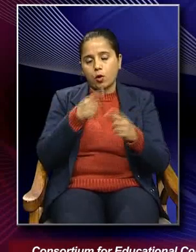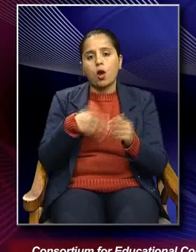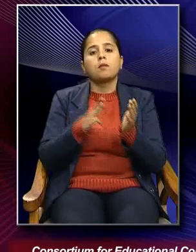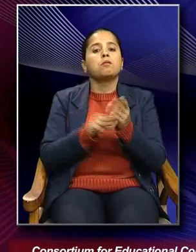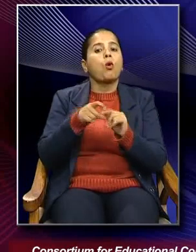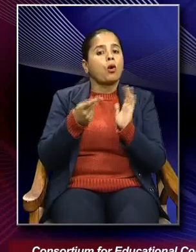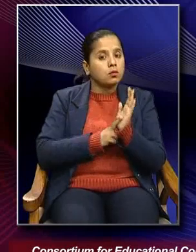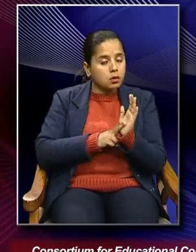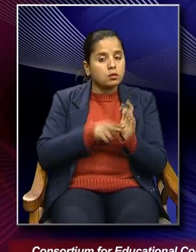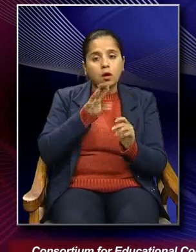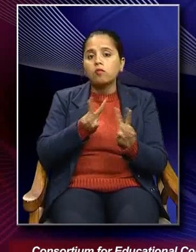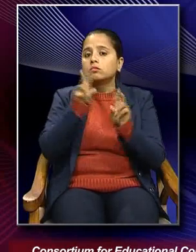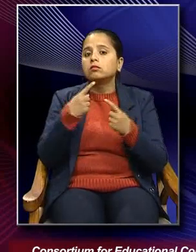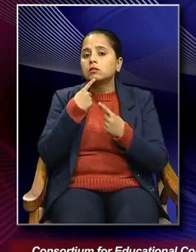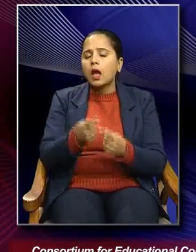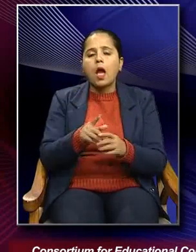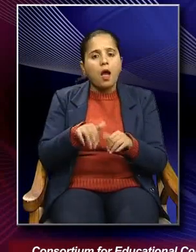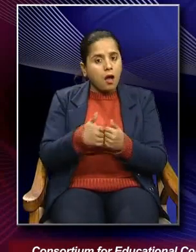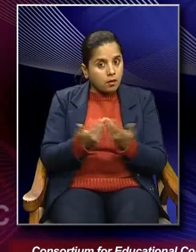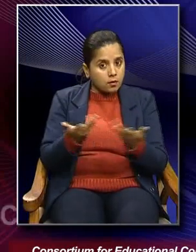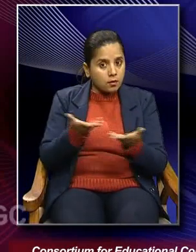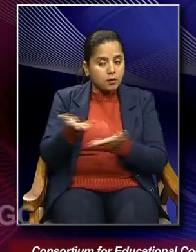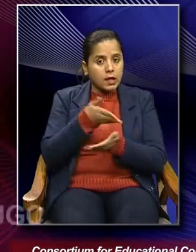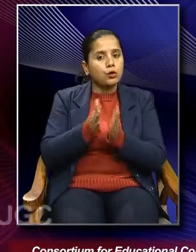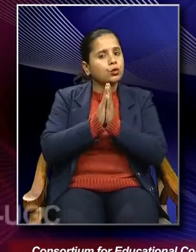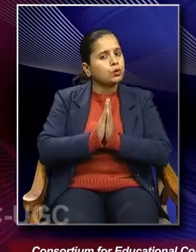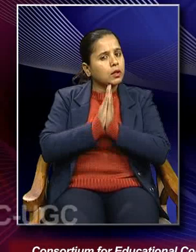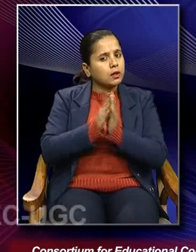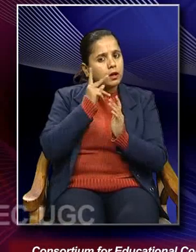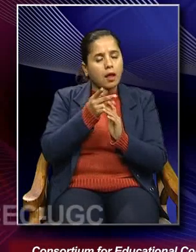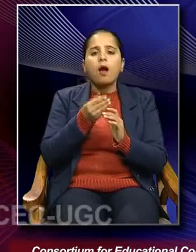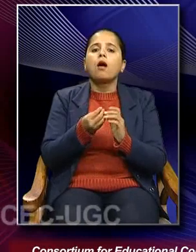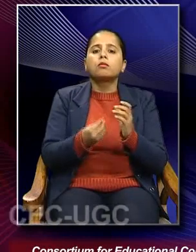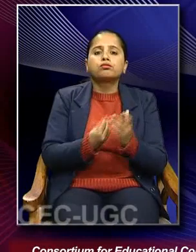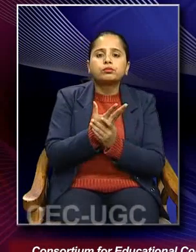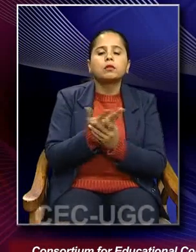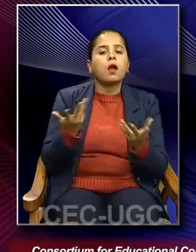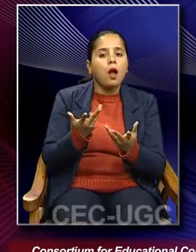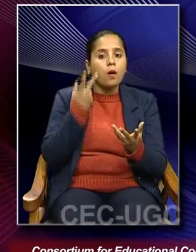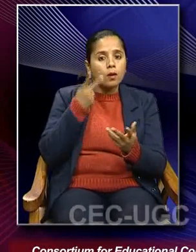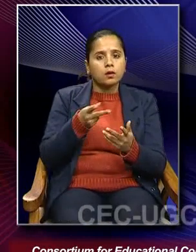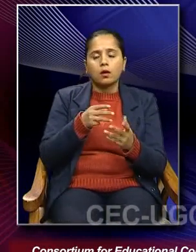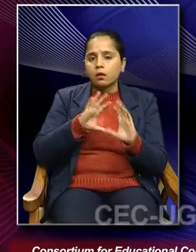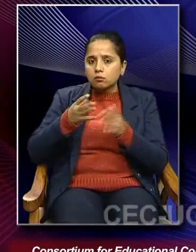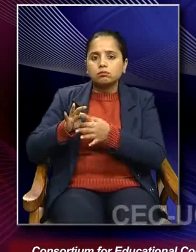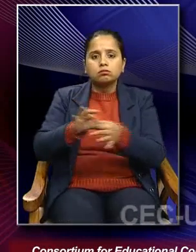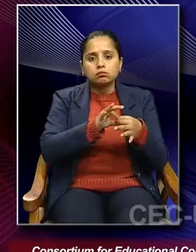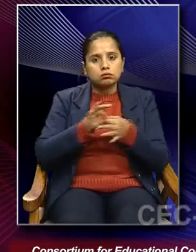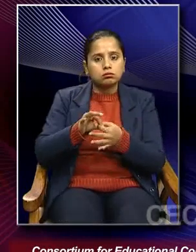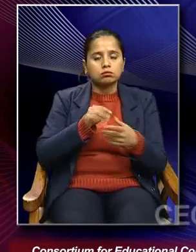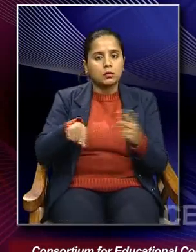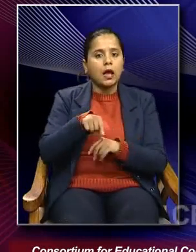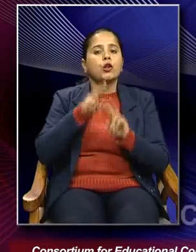modernity. He talks about how religion is born as a collective response to the threat